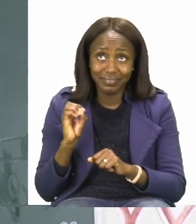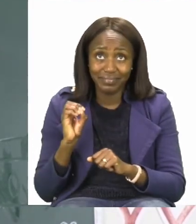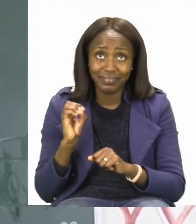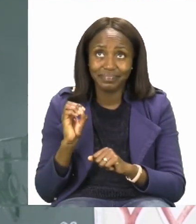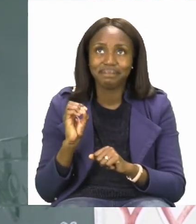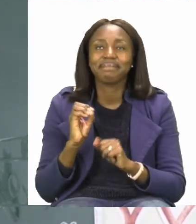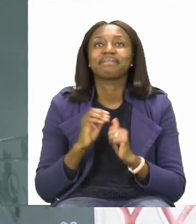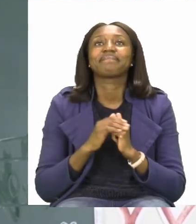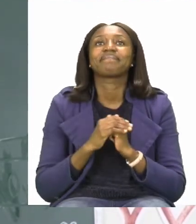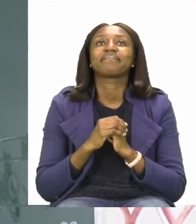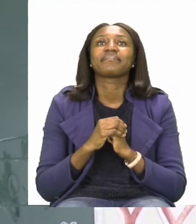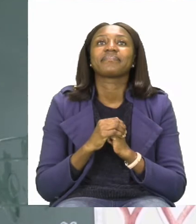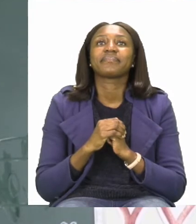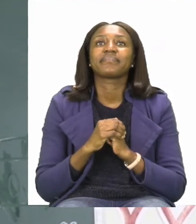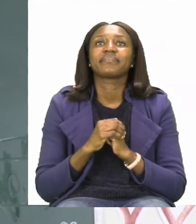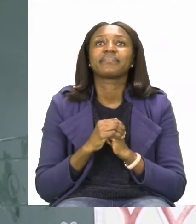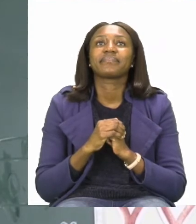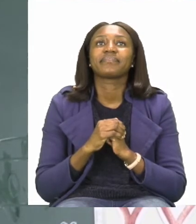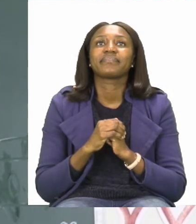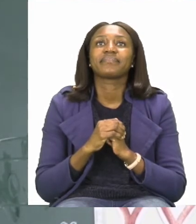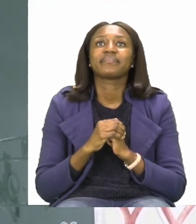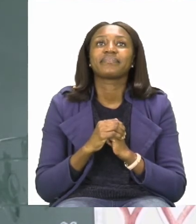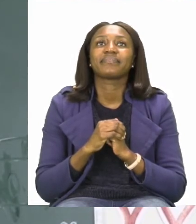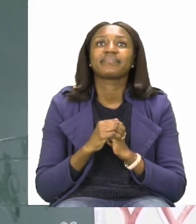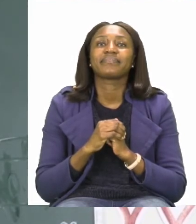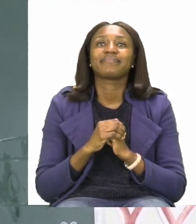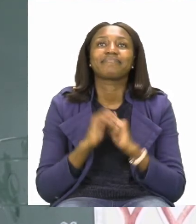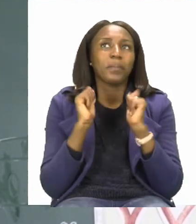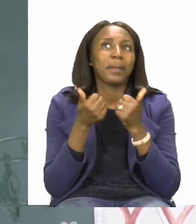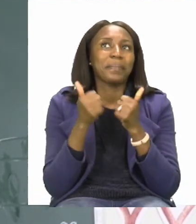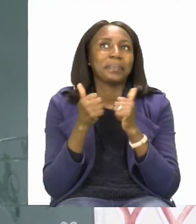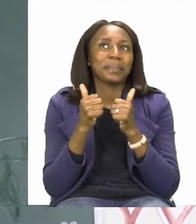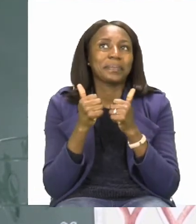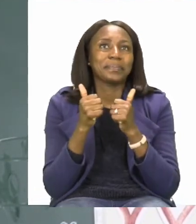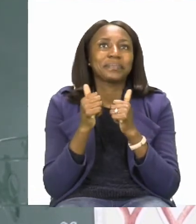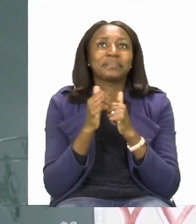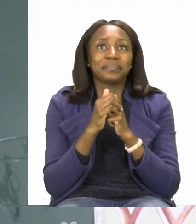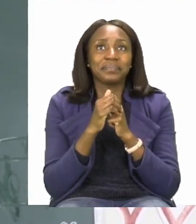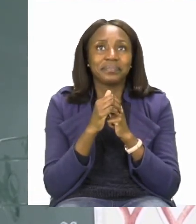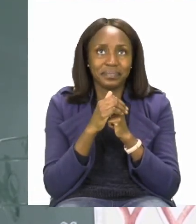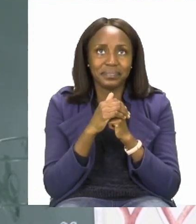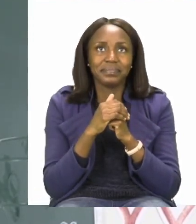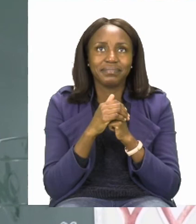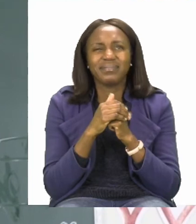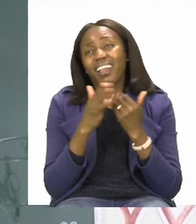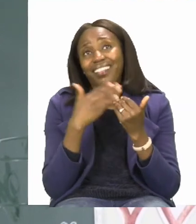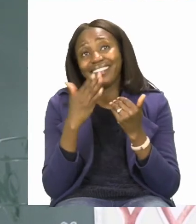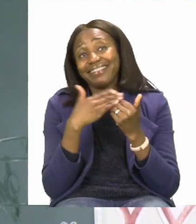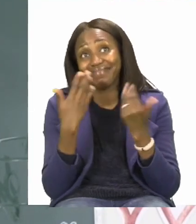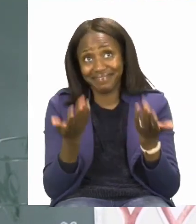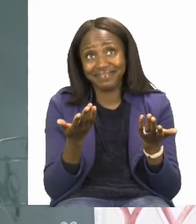number 20. Well done, everyone. Can you see? This was quite simple.